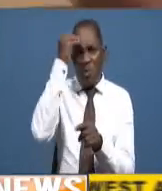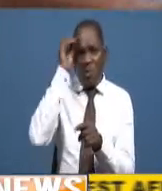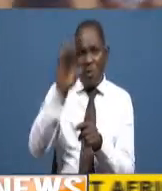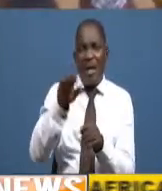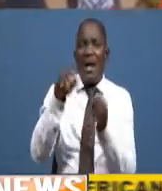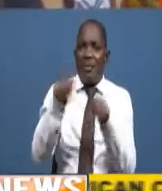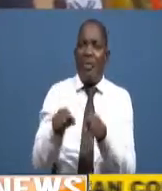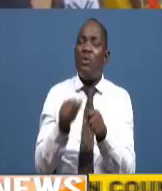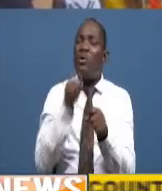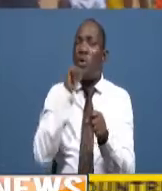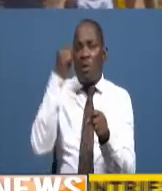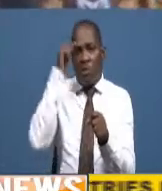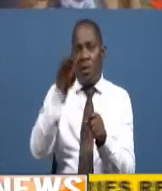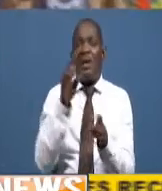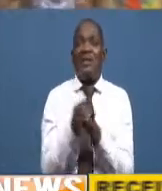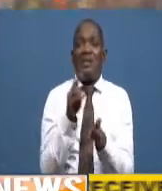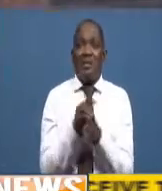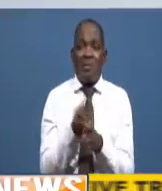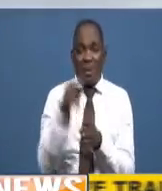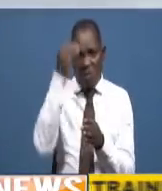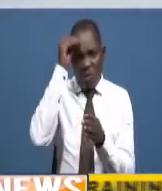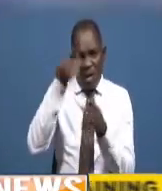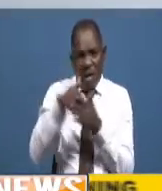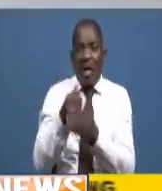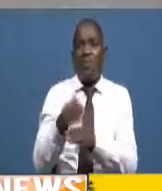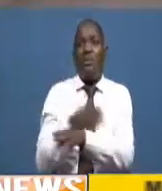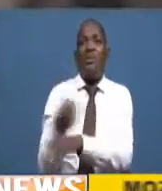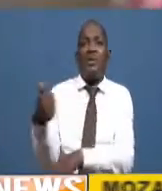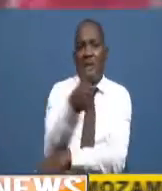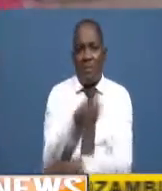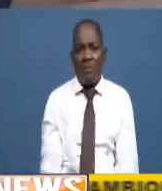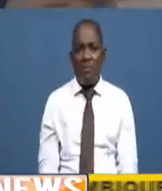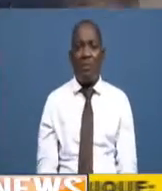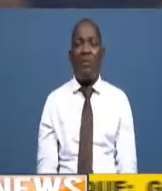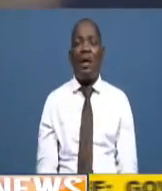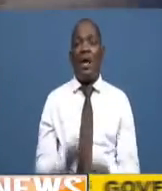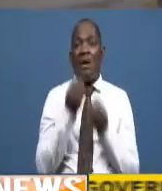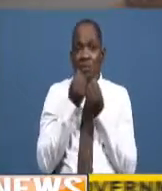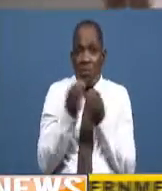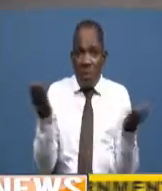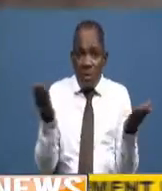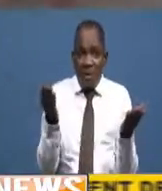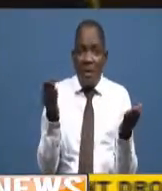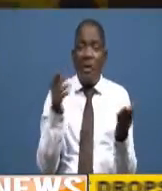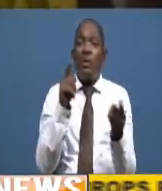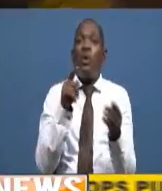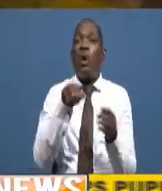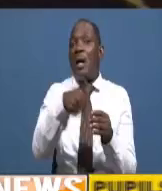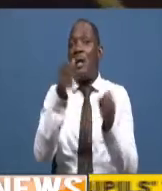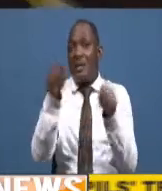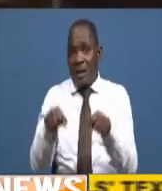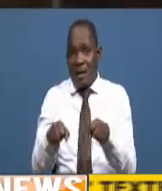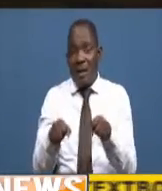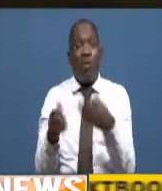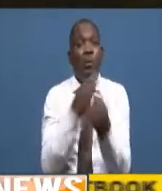and disabilities and then learn to play to their strengths. The message is, if they can do it despite